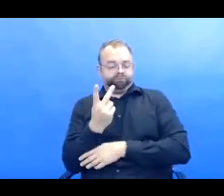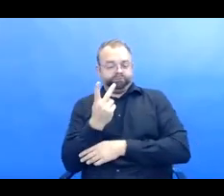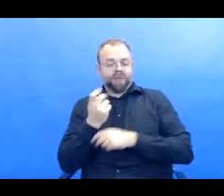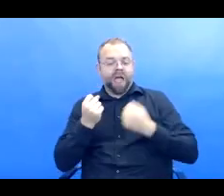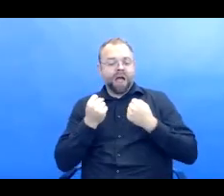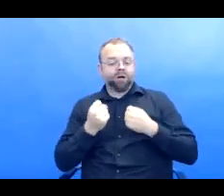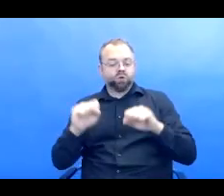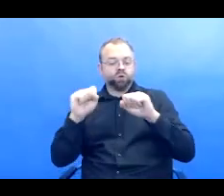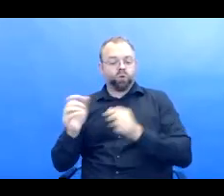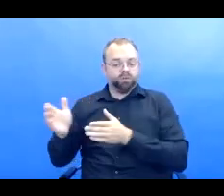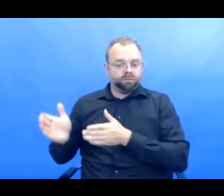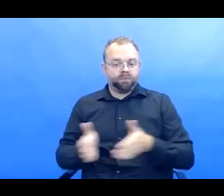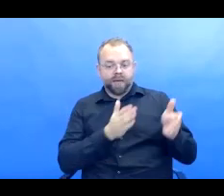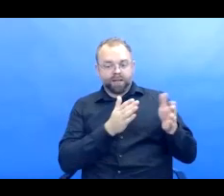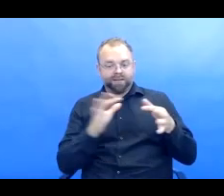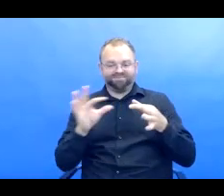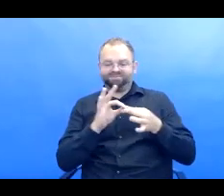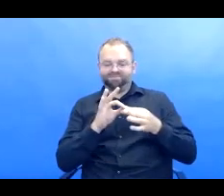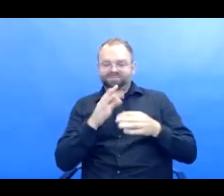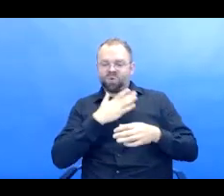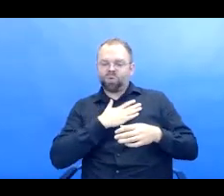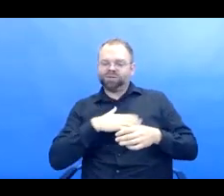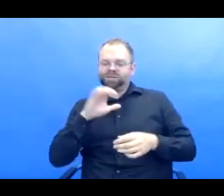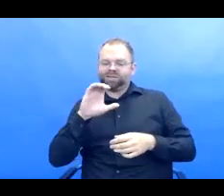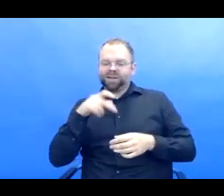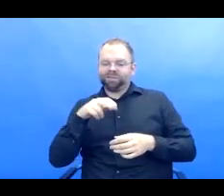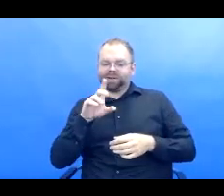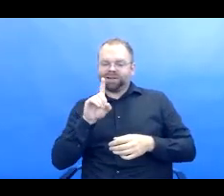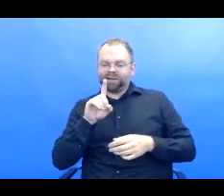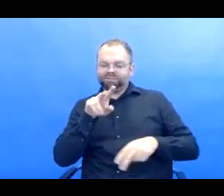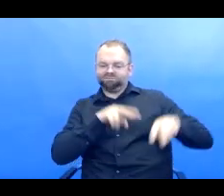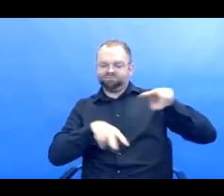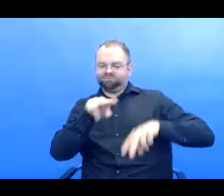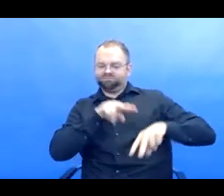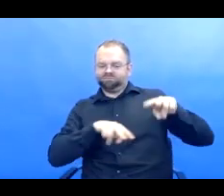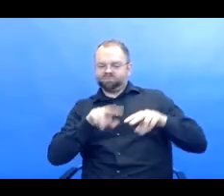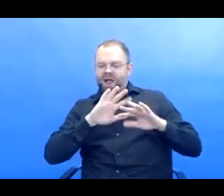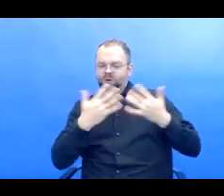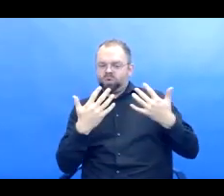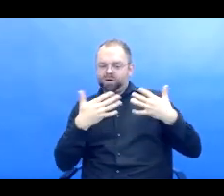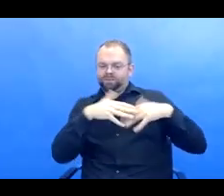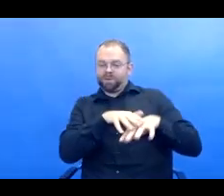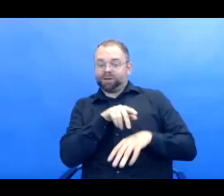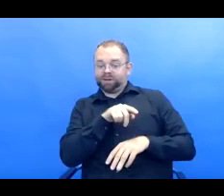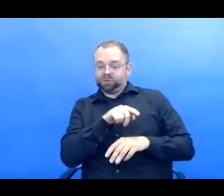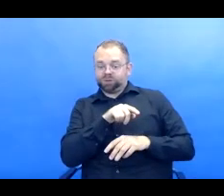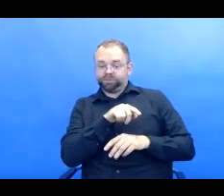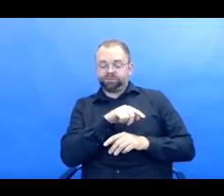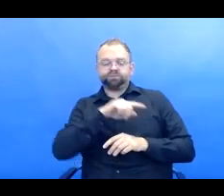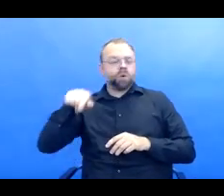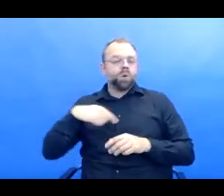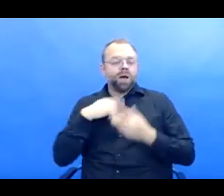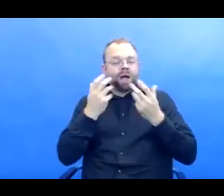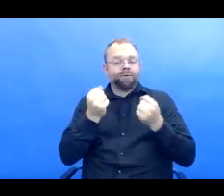also have a state corporation which was established in 2004 under an act of parliament. This is the